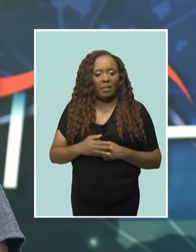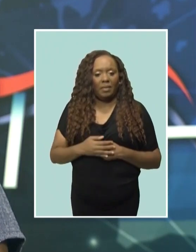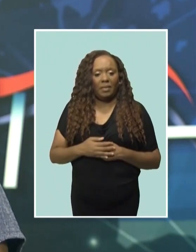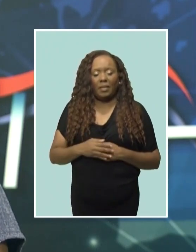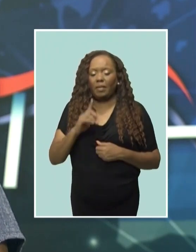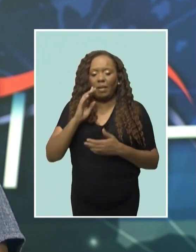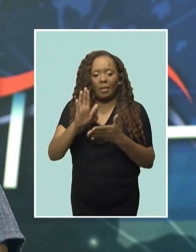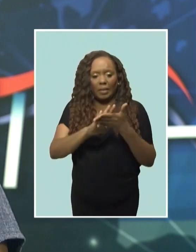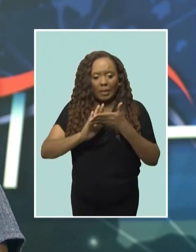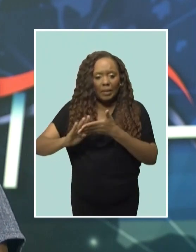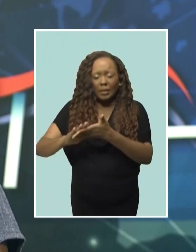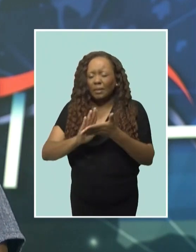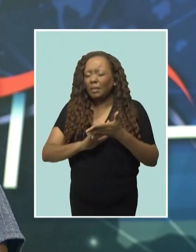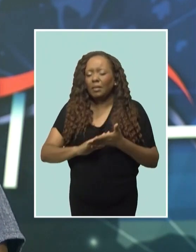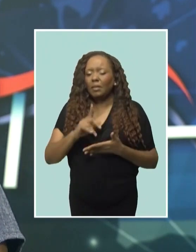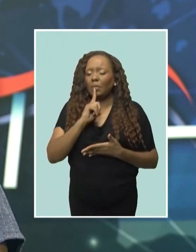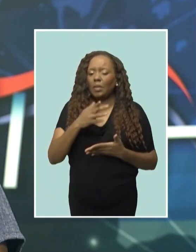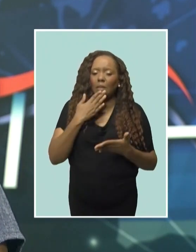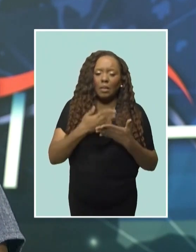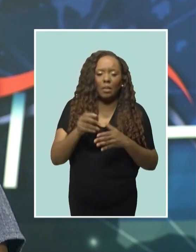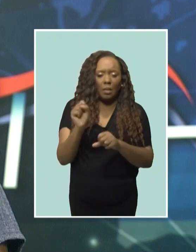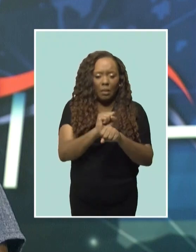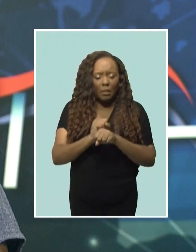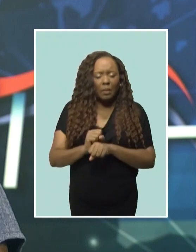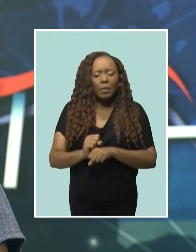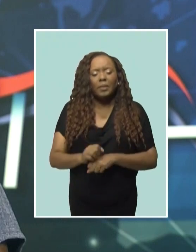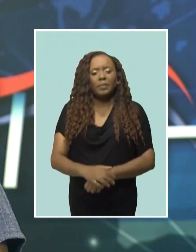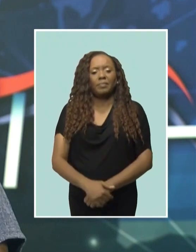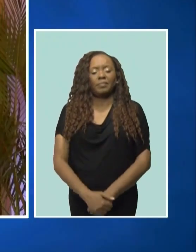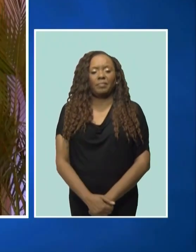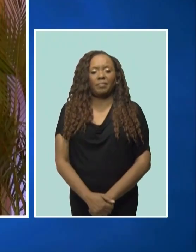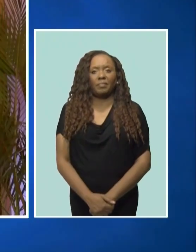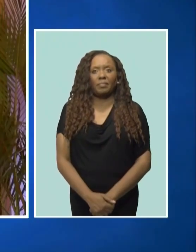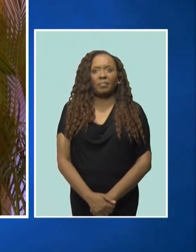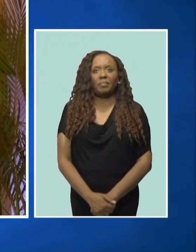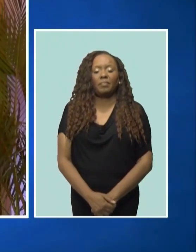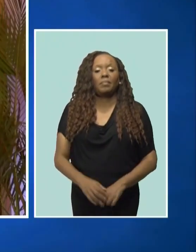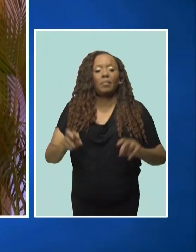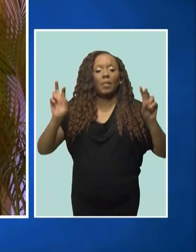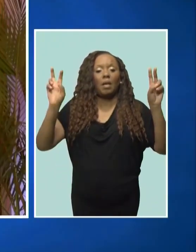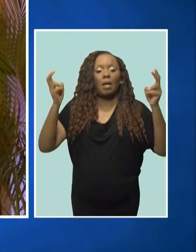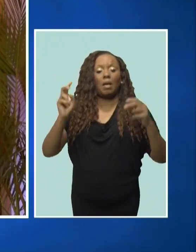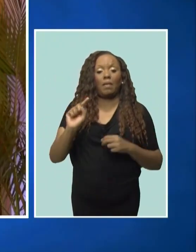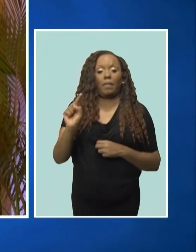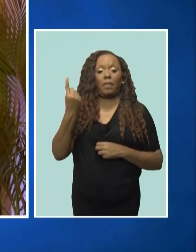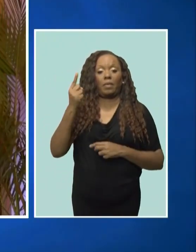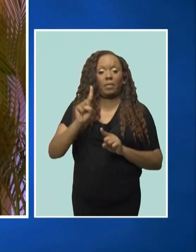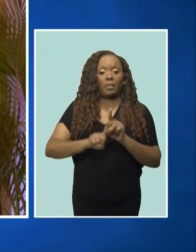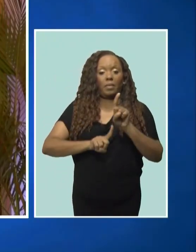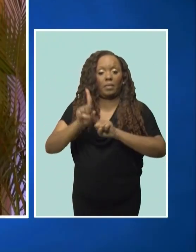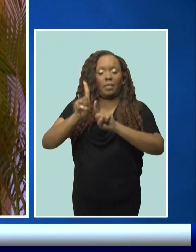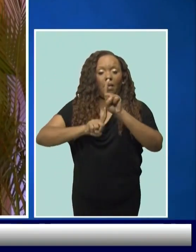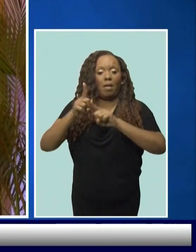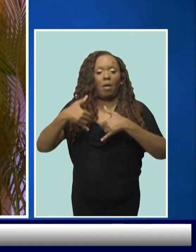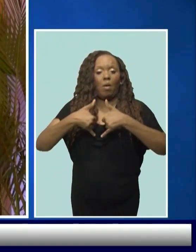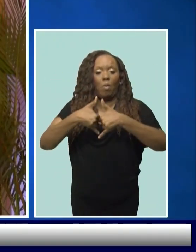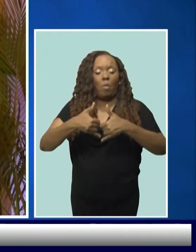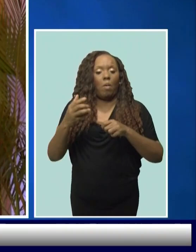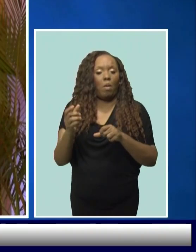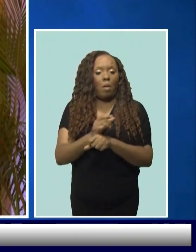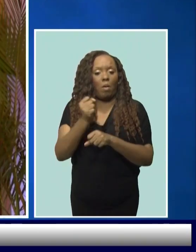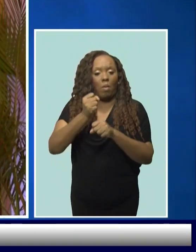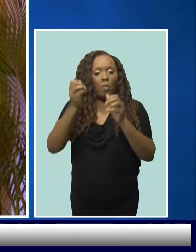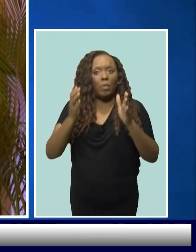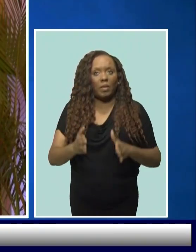St. Hill has hailed them for their efforts. The first star award winners that we are honoring this